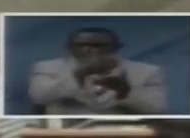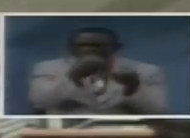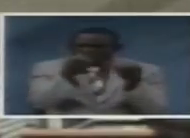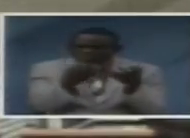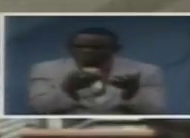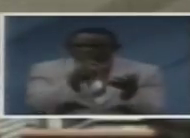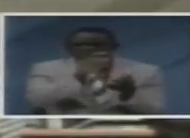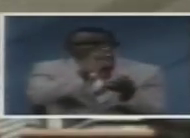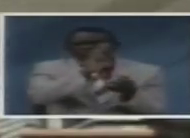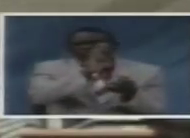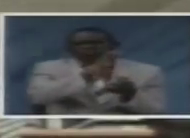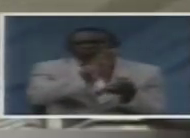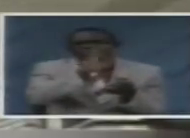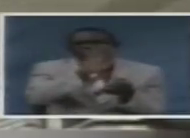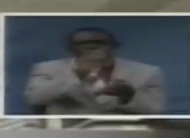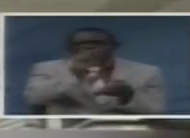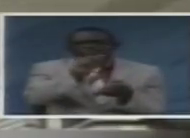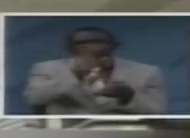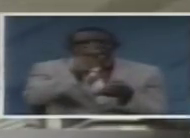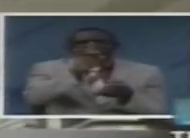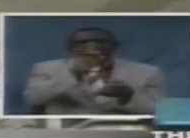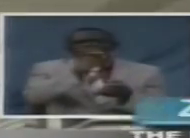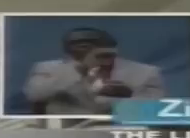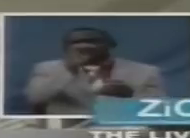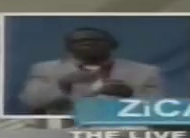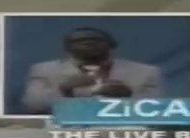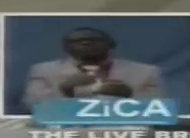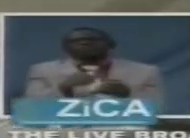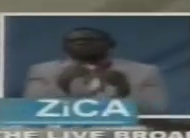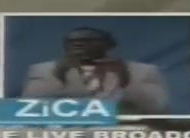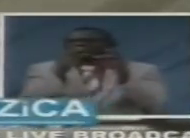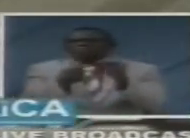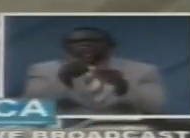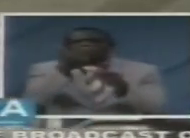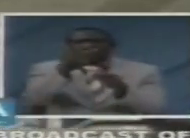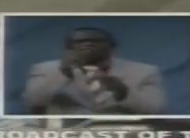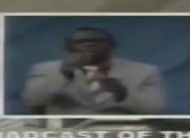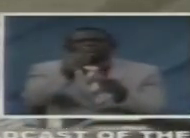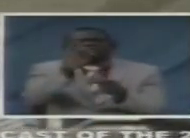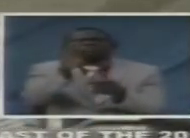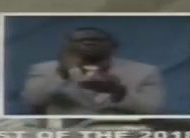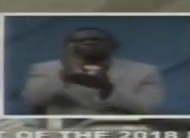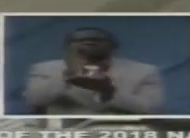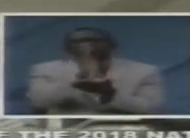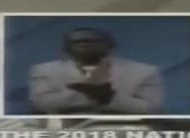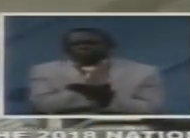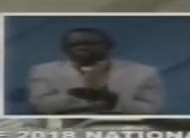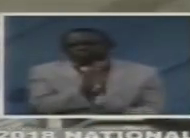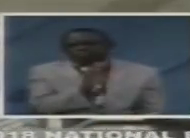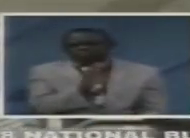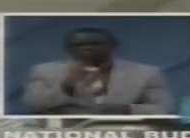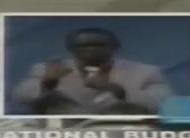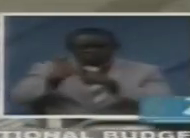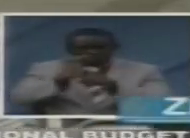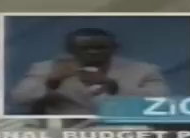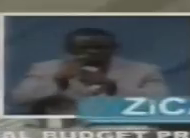25.8% higher at $3.9 billion. Mr. Speaker, copper export earnings were higher